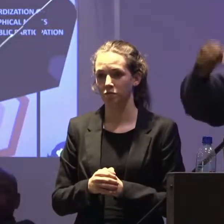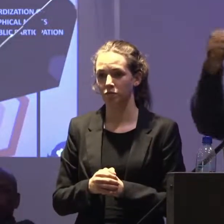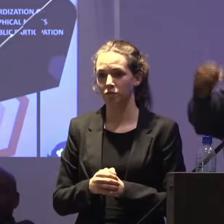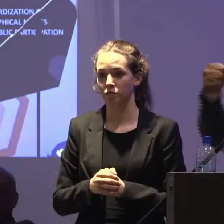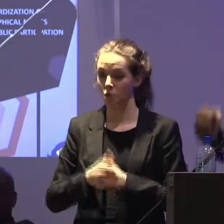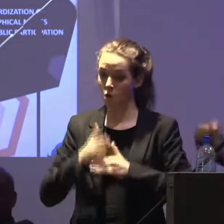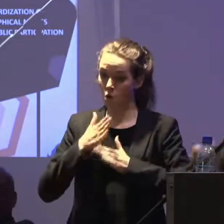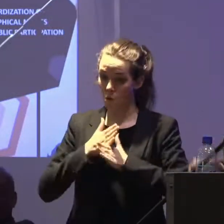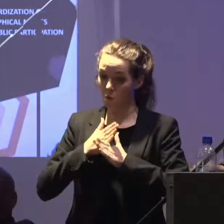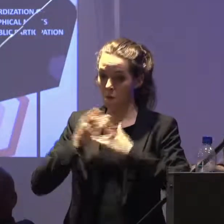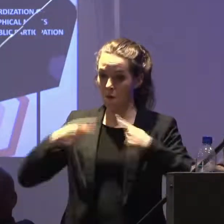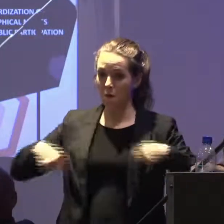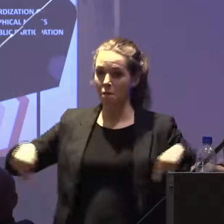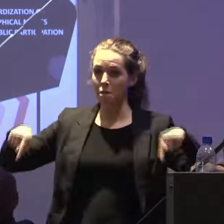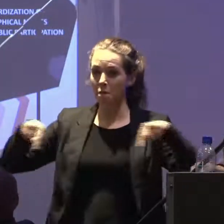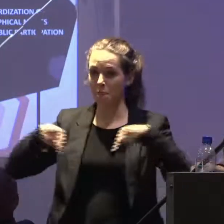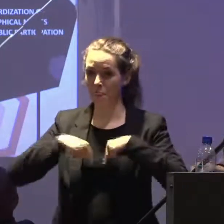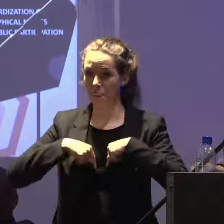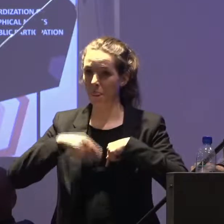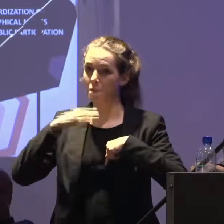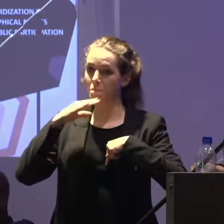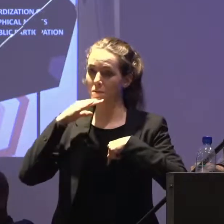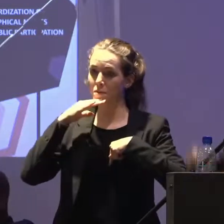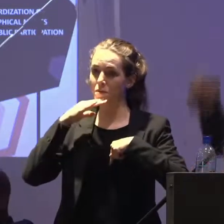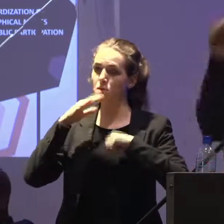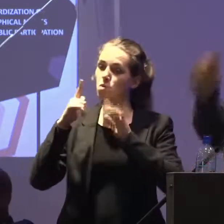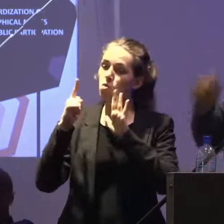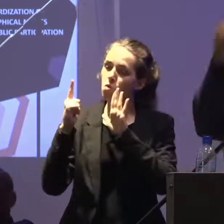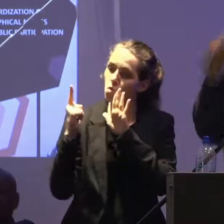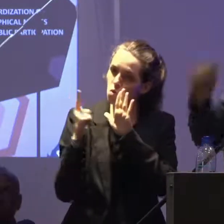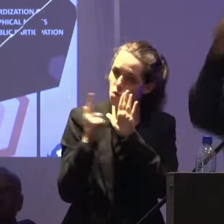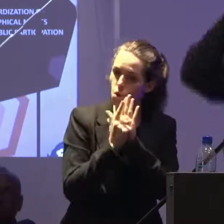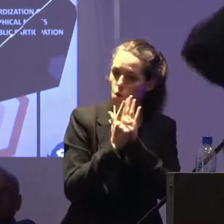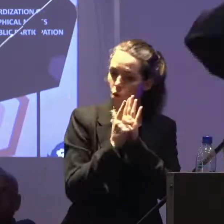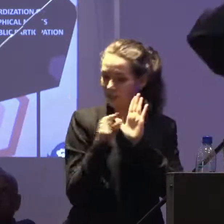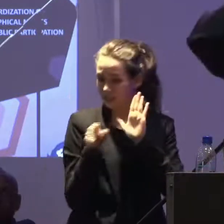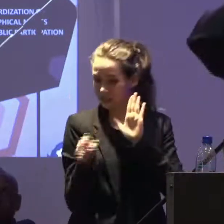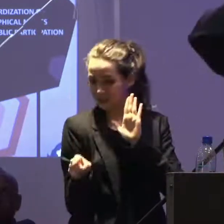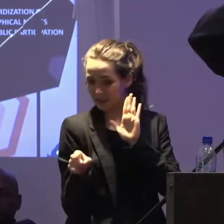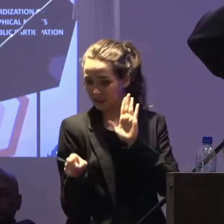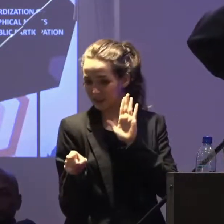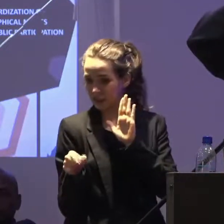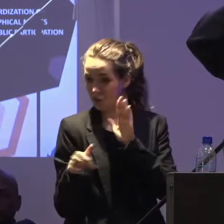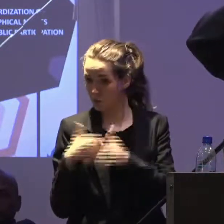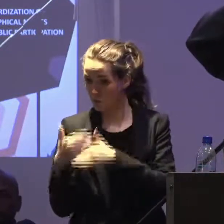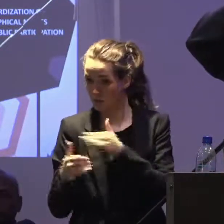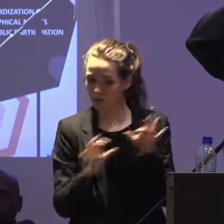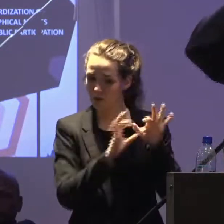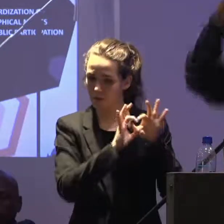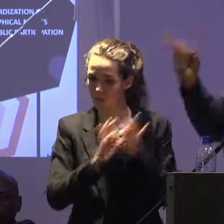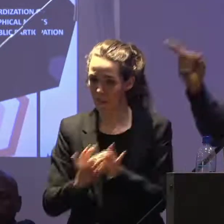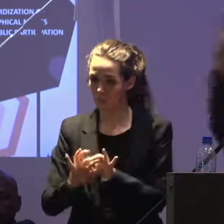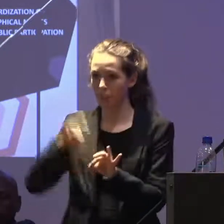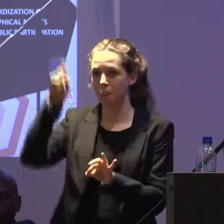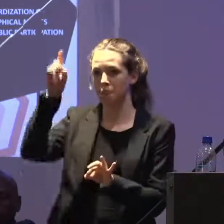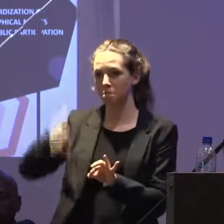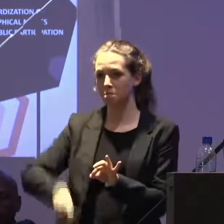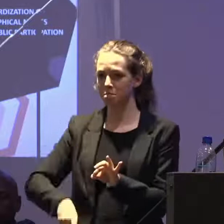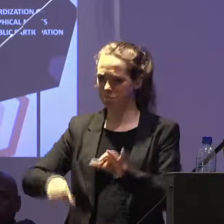through the law and challenge them legislatively.